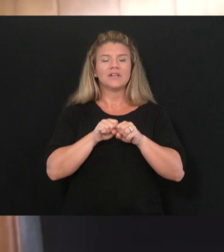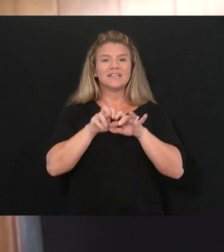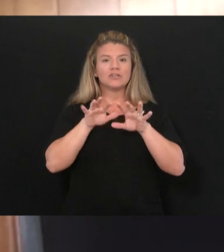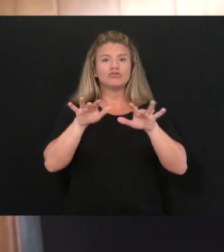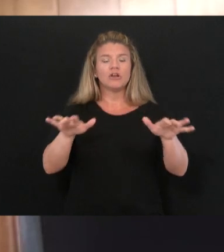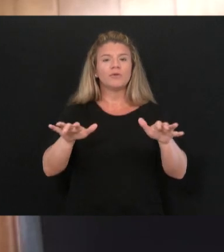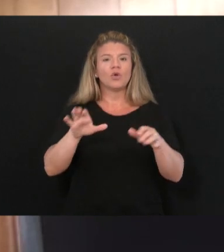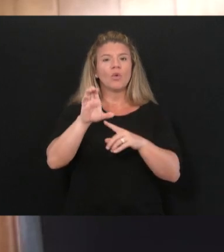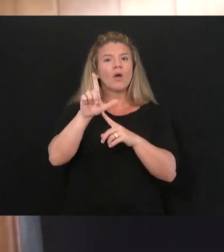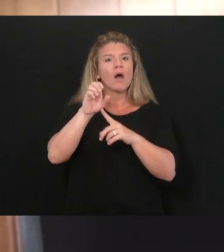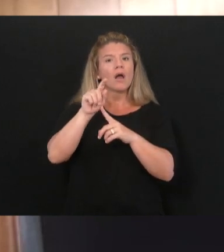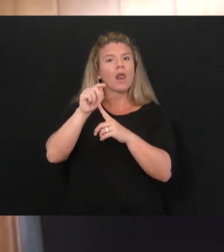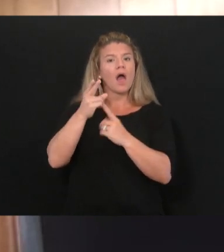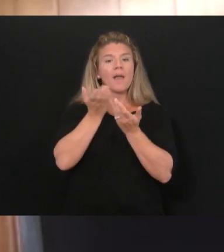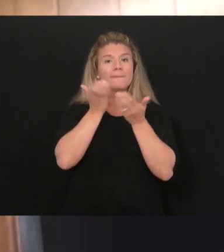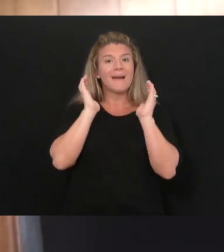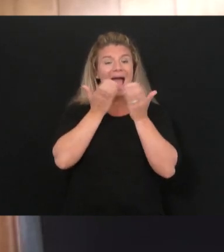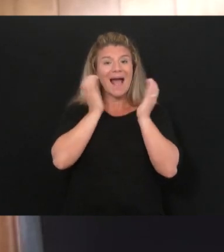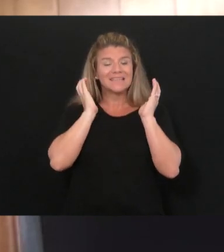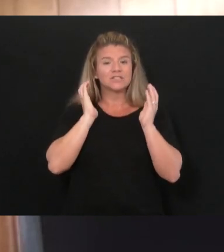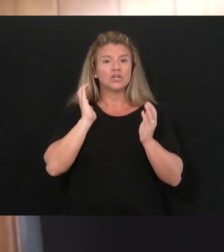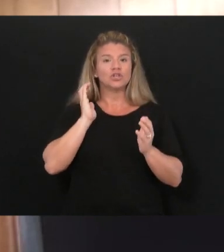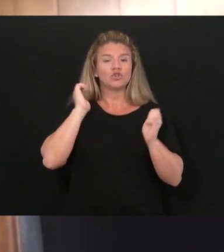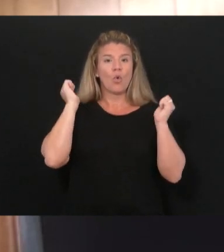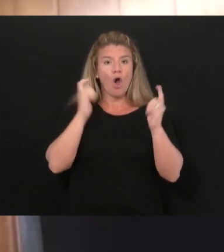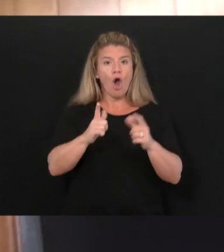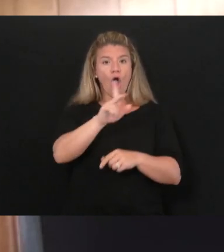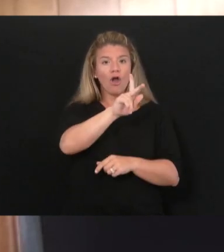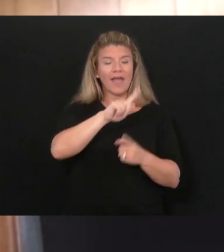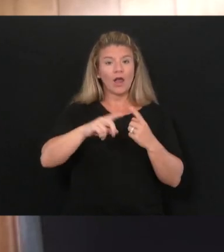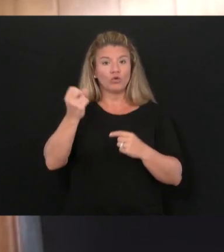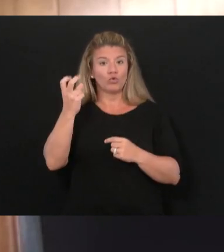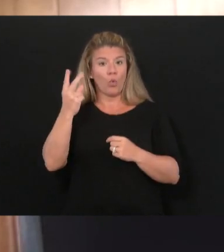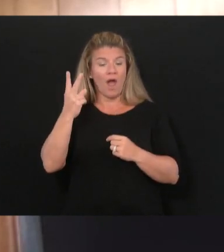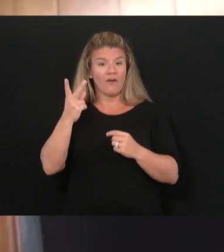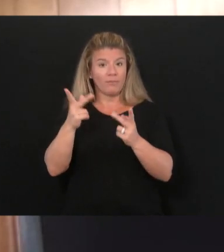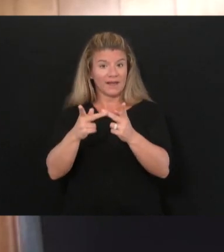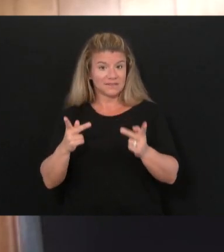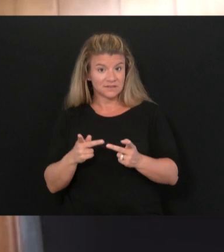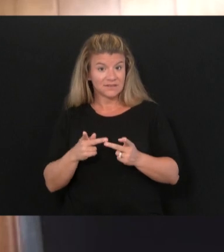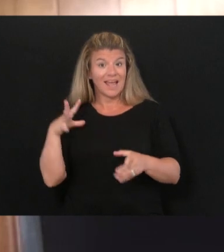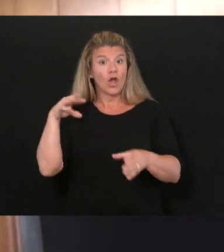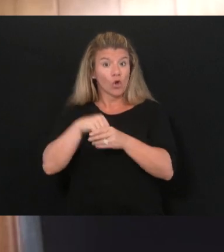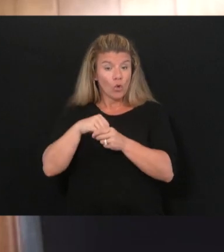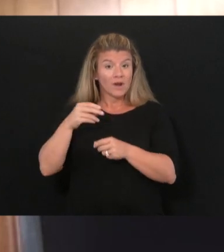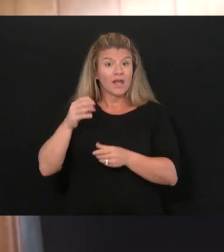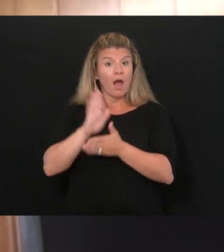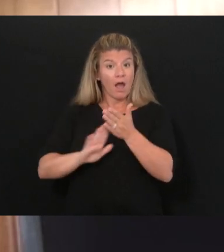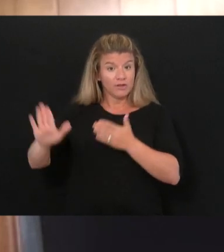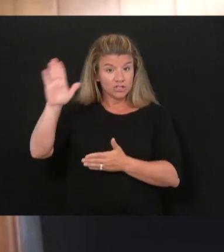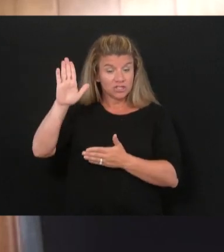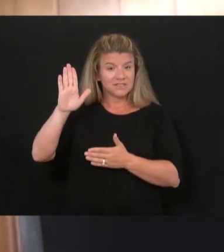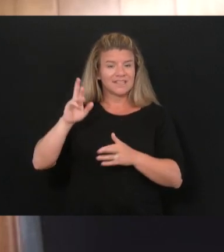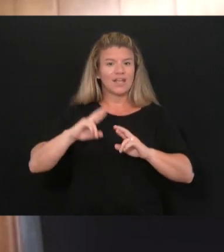cloth masks to all K through 12 institutions, as well as higher education institutions, in